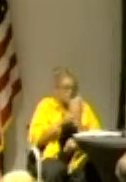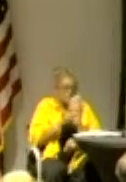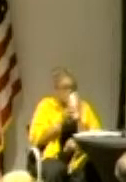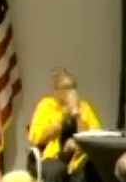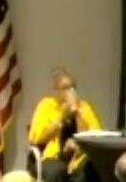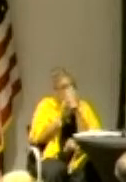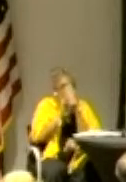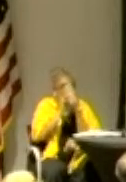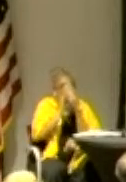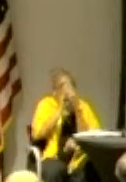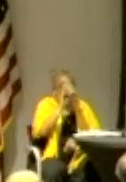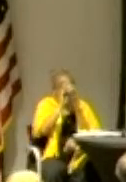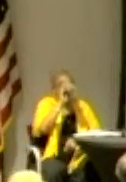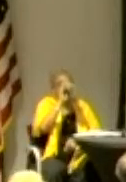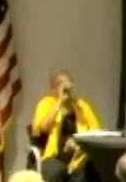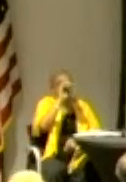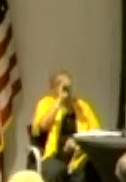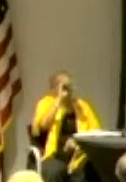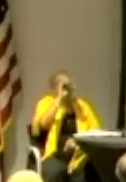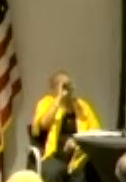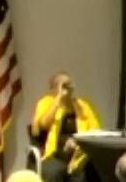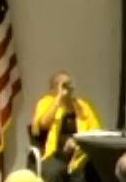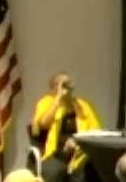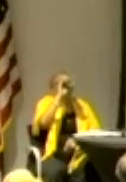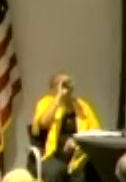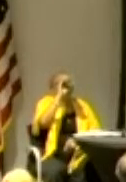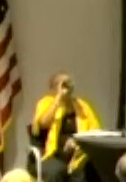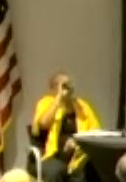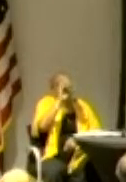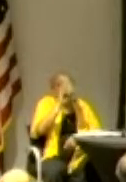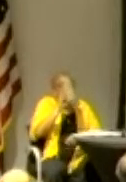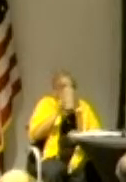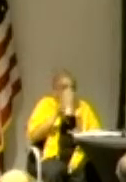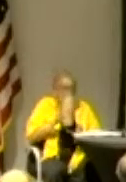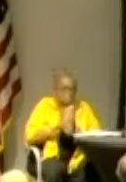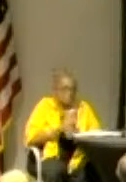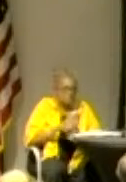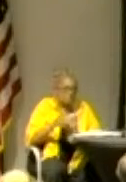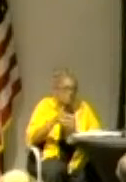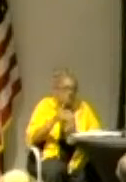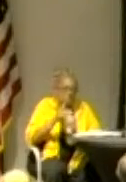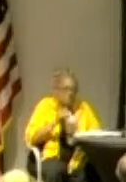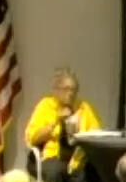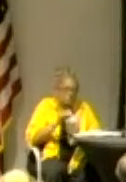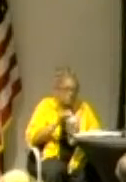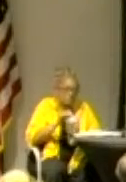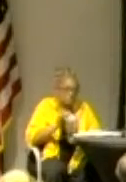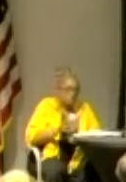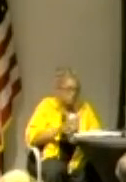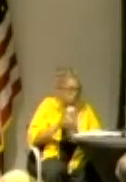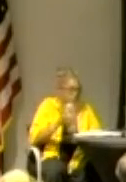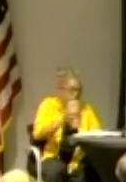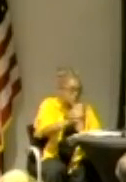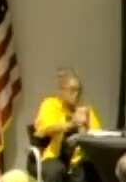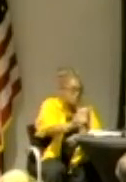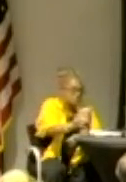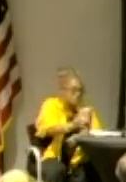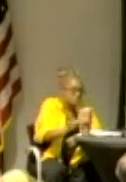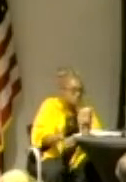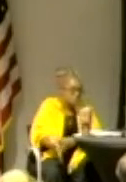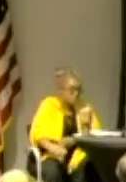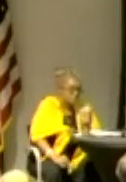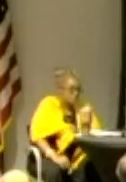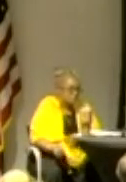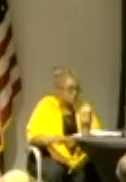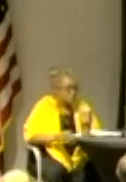and that went away. And so what we said was, let's stop and decide what makes the most sense for Nevada State University today. And